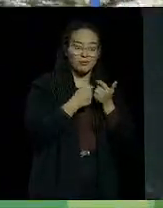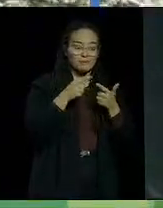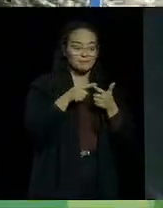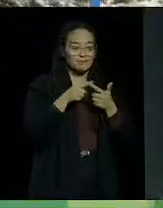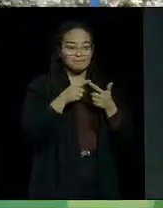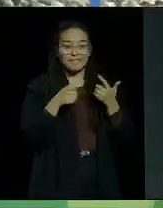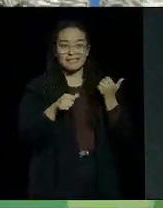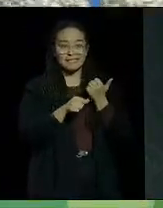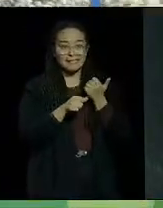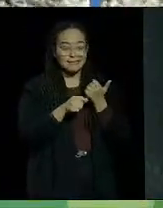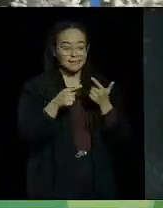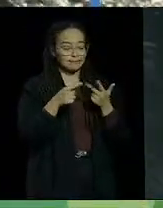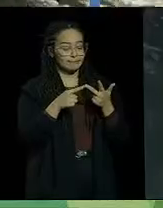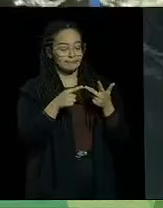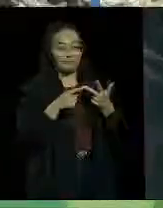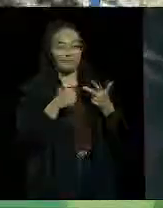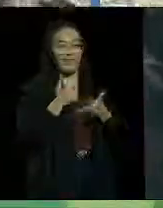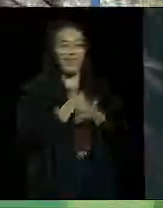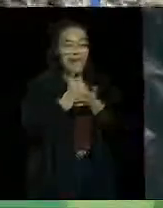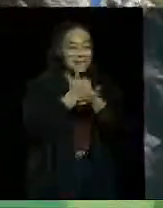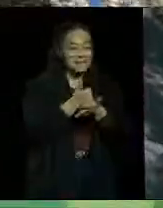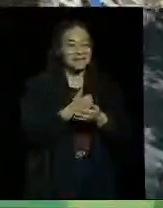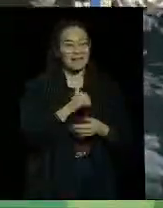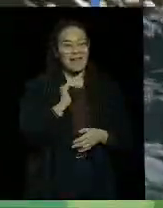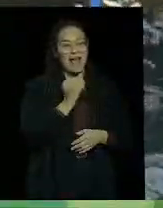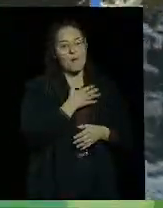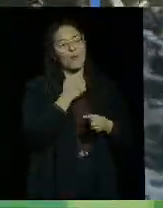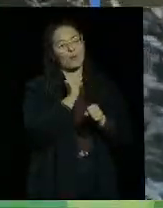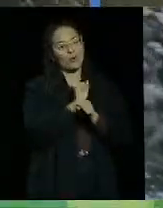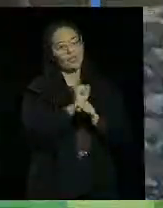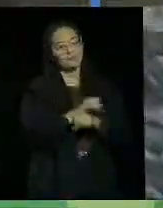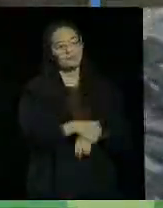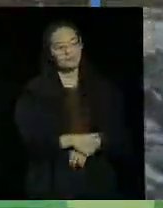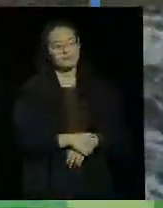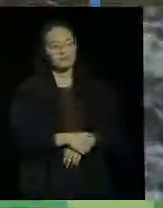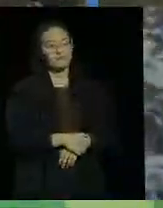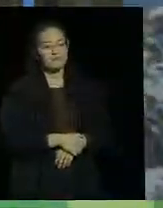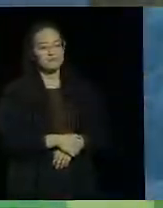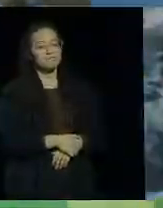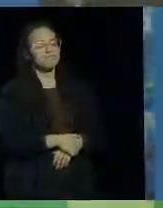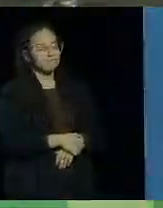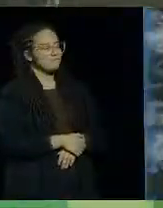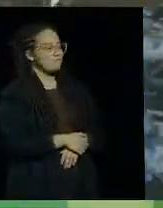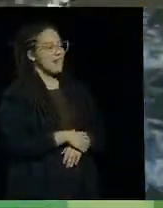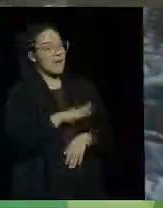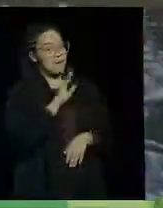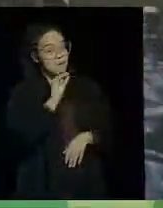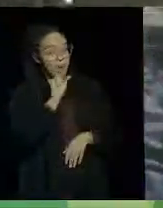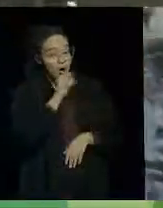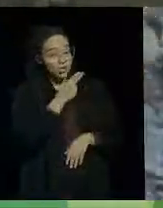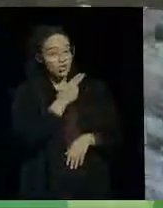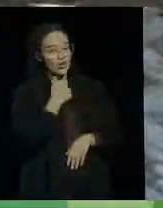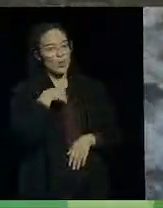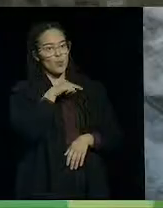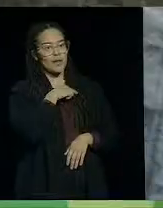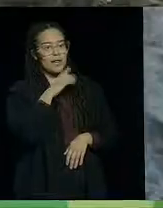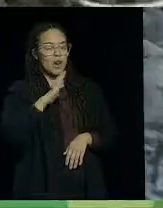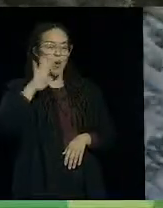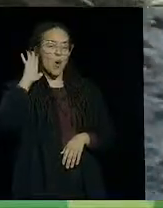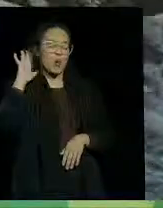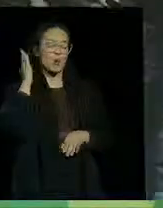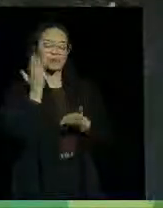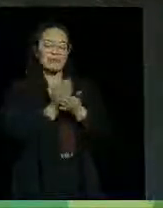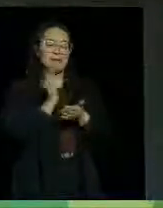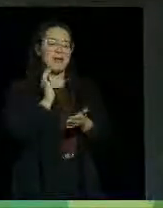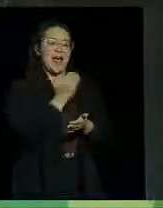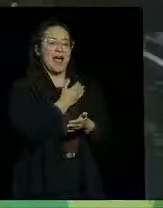supporting, assisting, and enhancing our own efforts. At Bosch, we long ago traded in